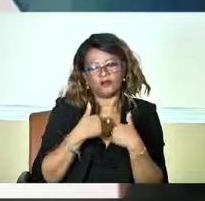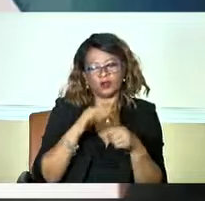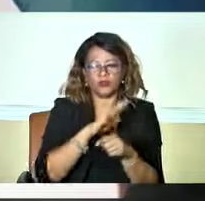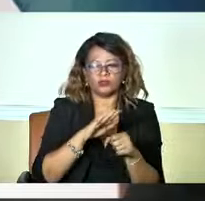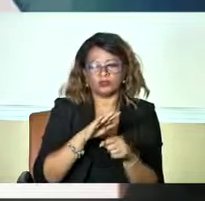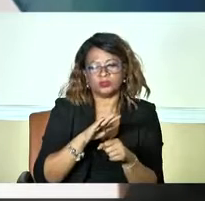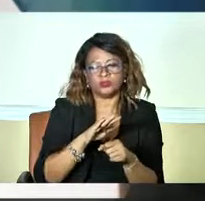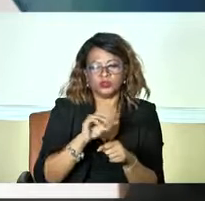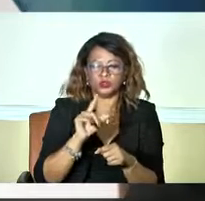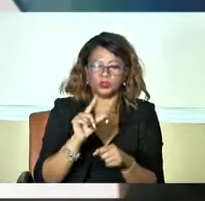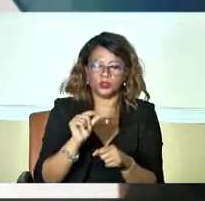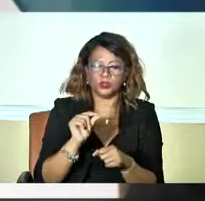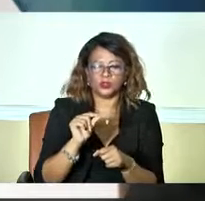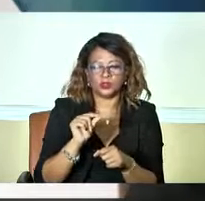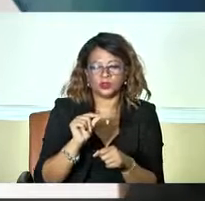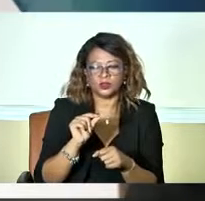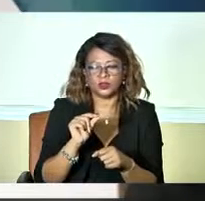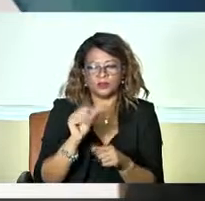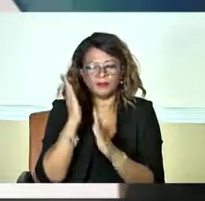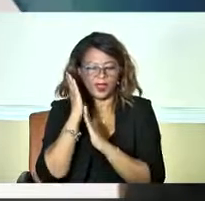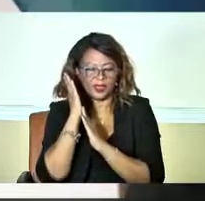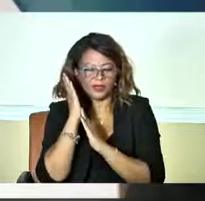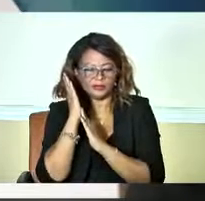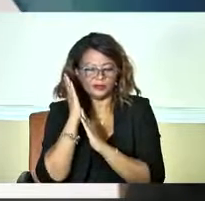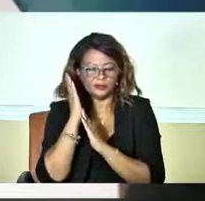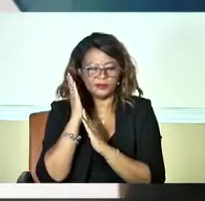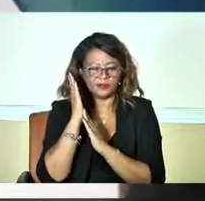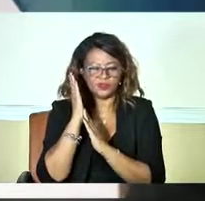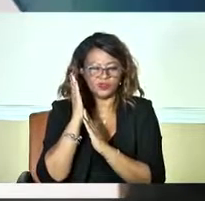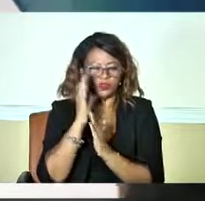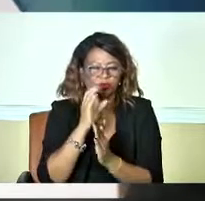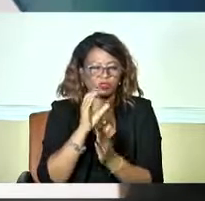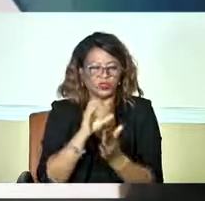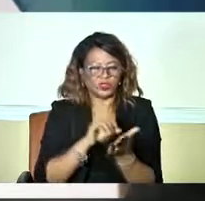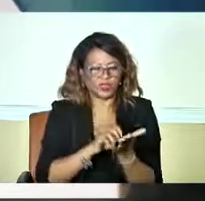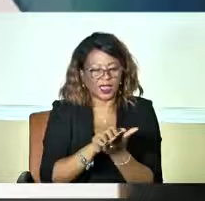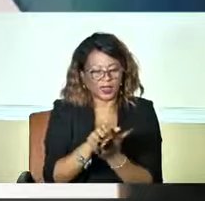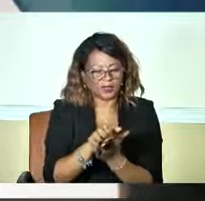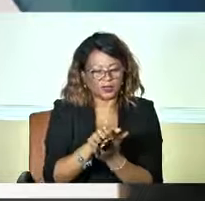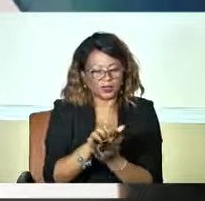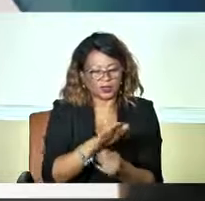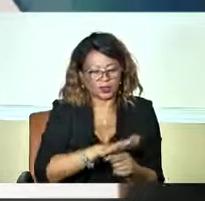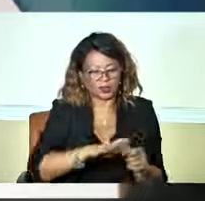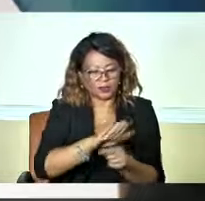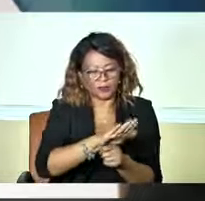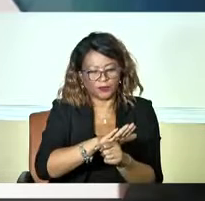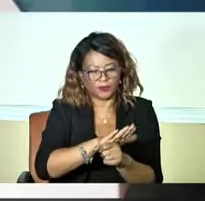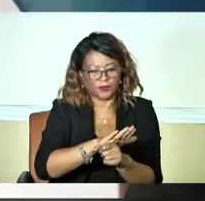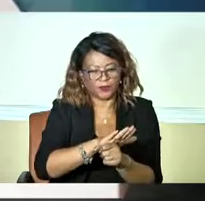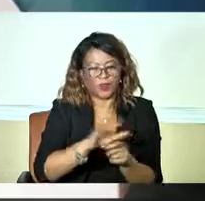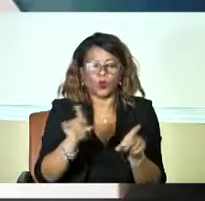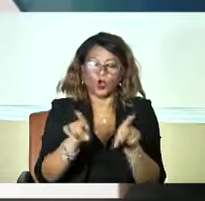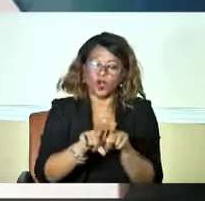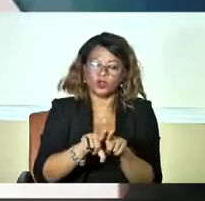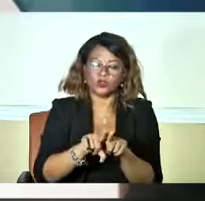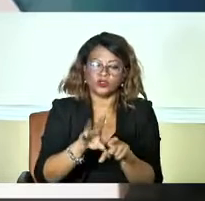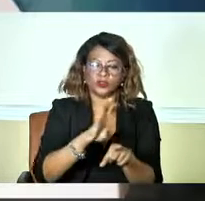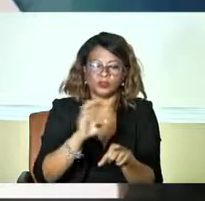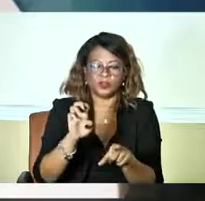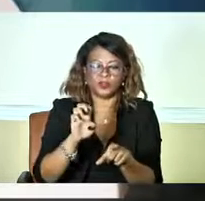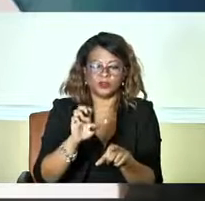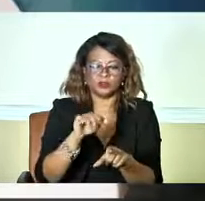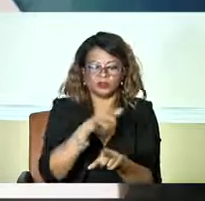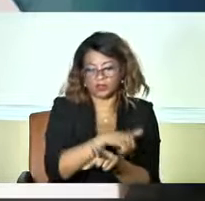approximately 20 or so beds, which was the Cancer Association site, will also be